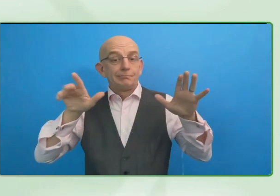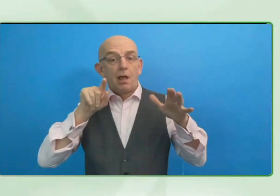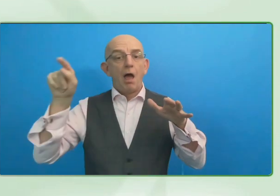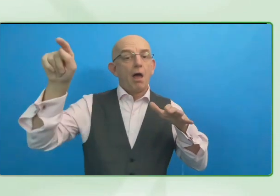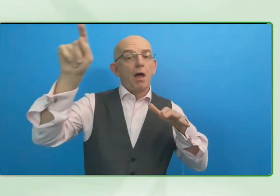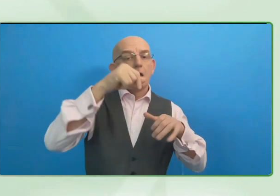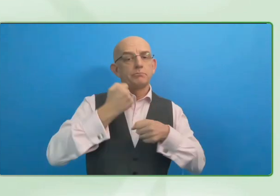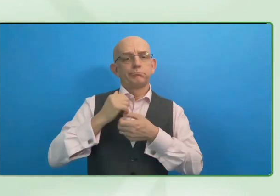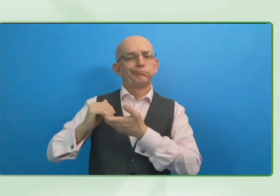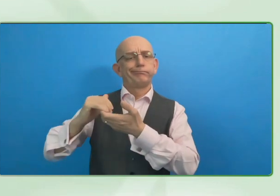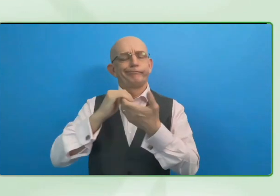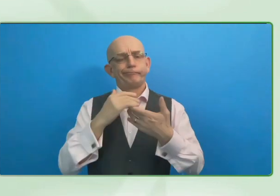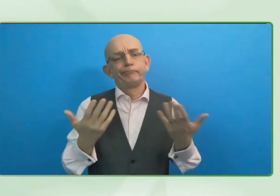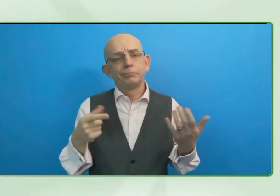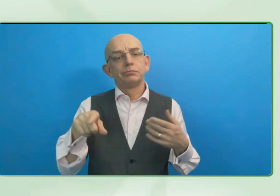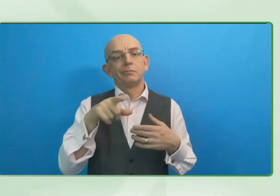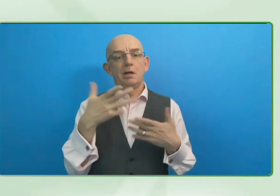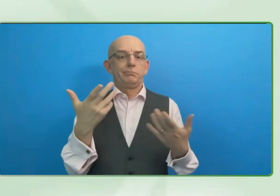we always explain with.